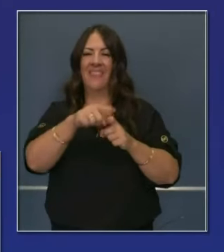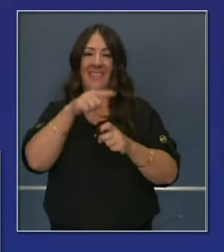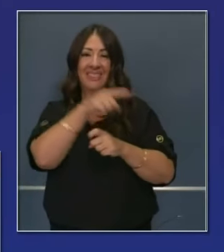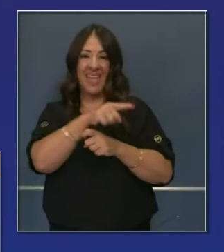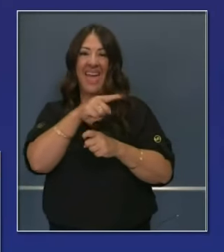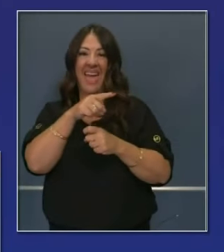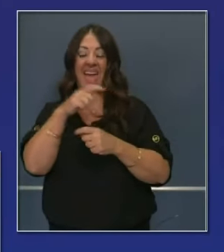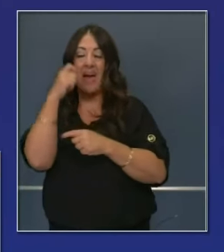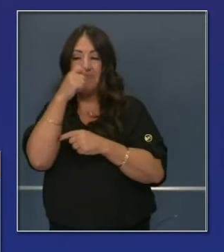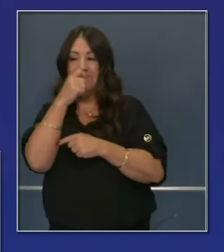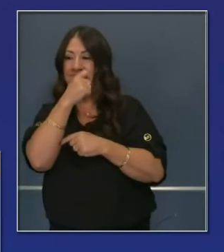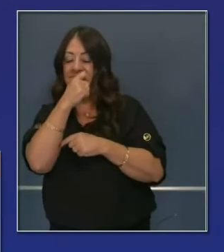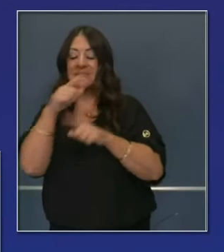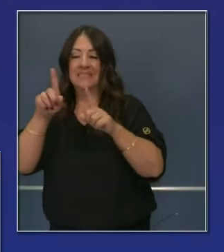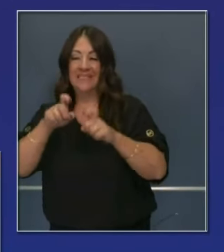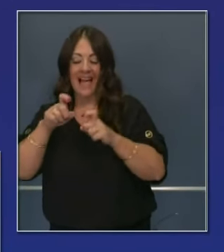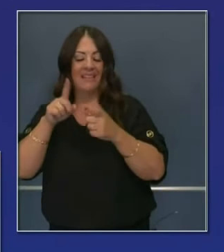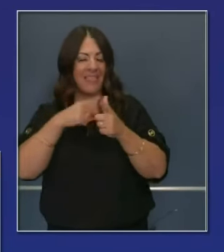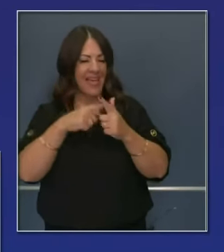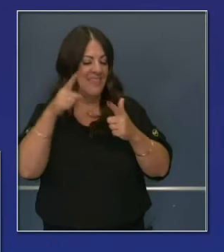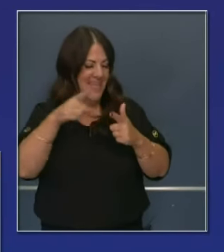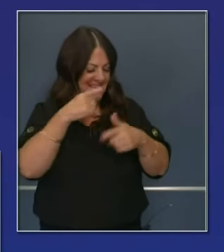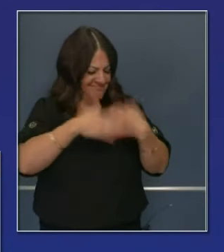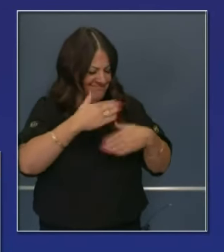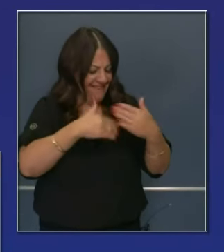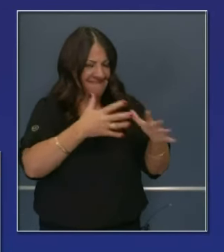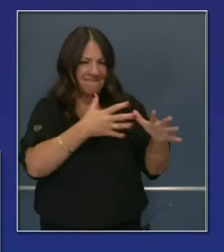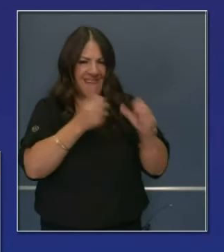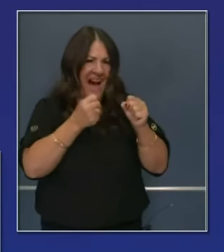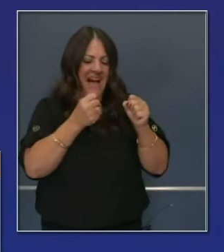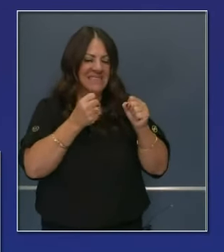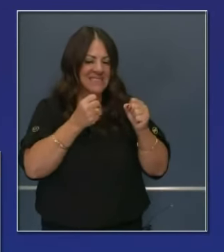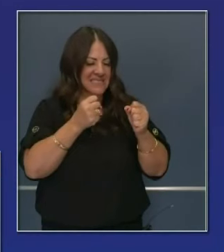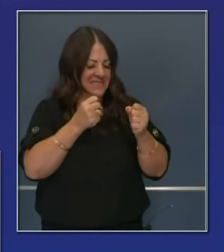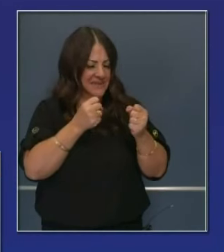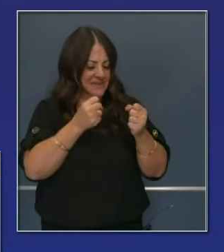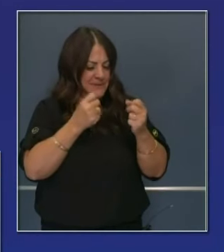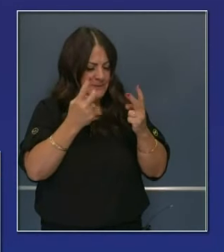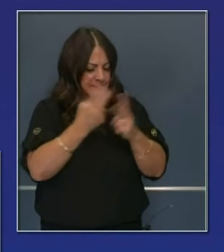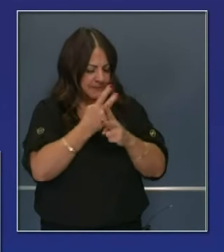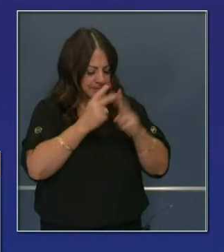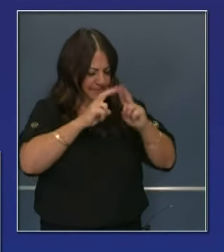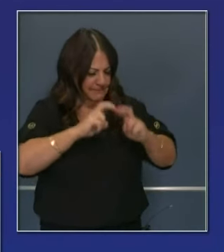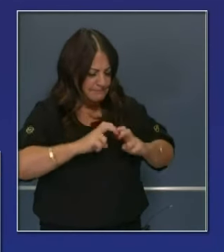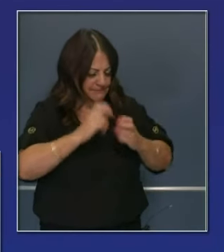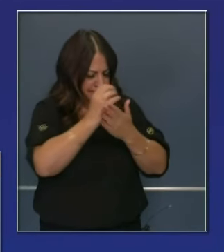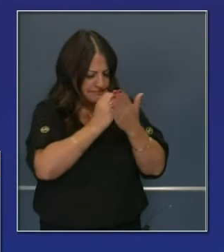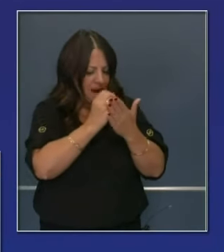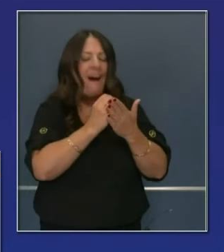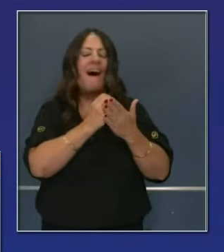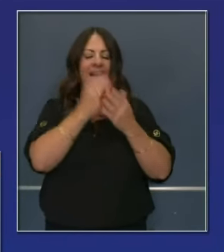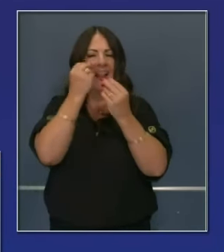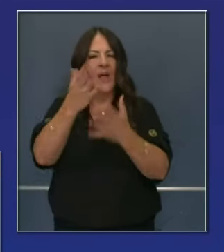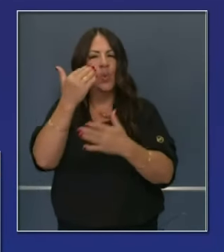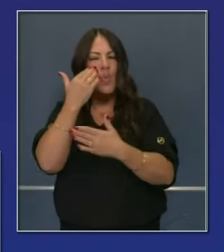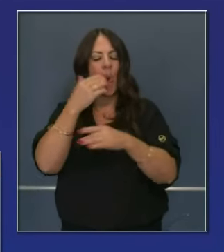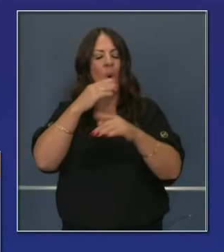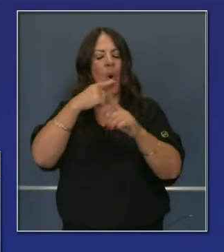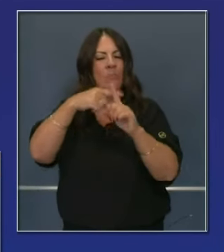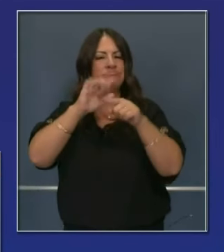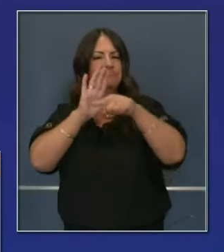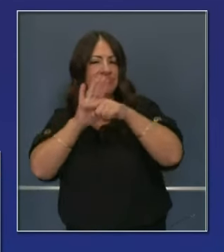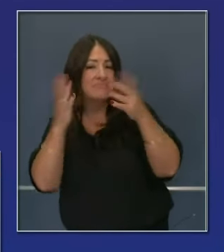back, we are accelerating our testing efforts. We announced last week, or we updated you on some of the isolation and